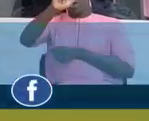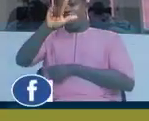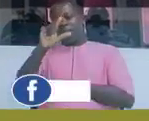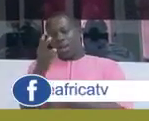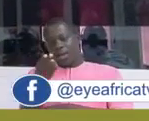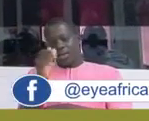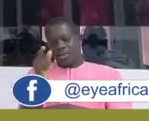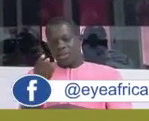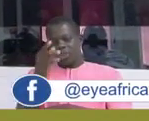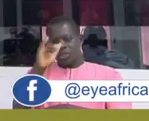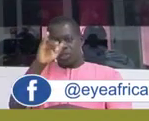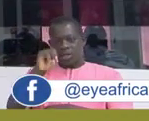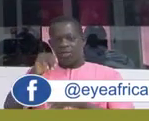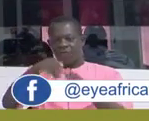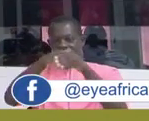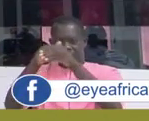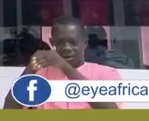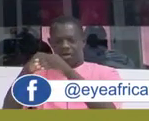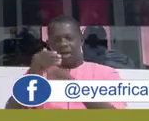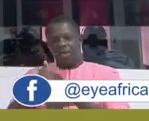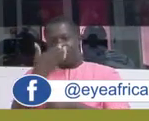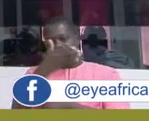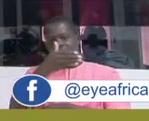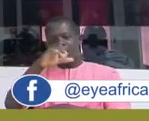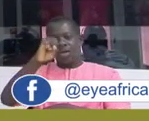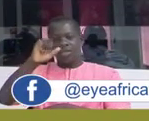keepers companion was